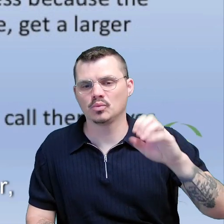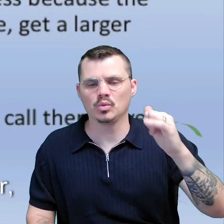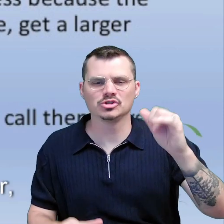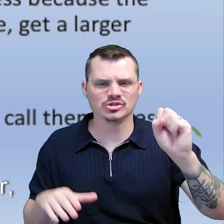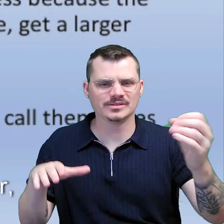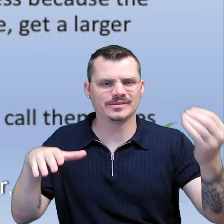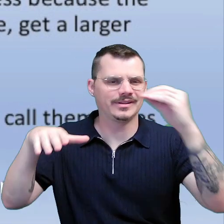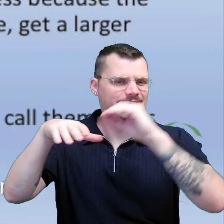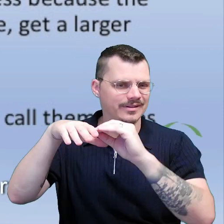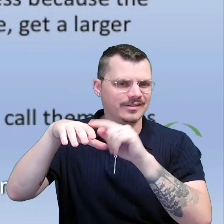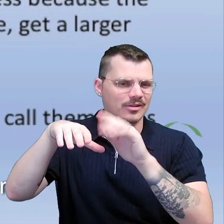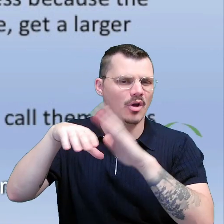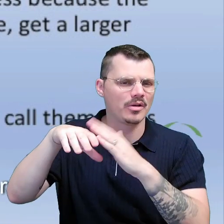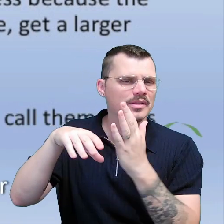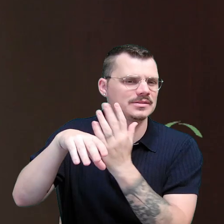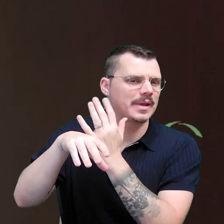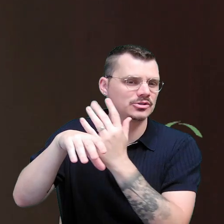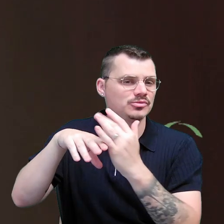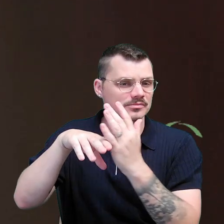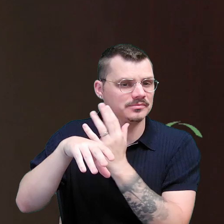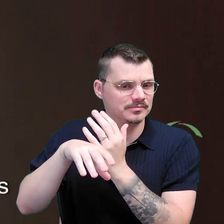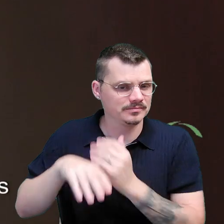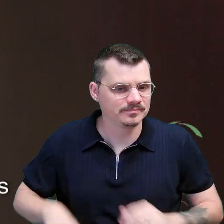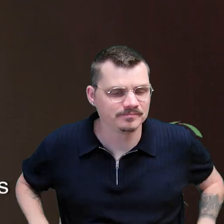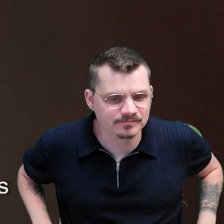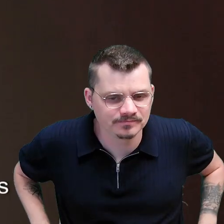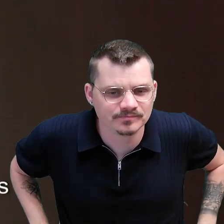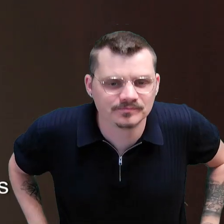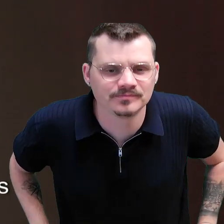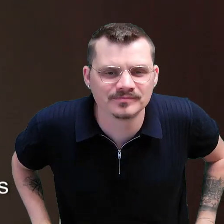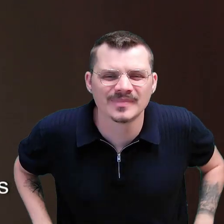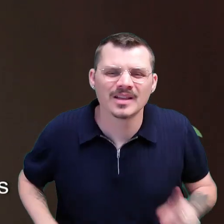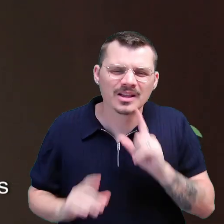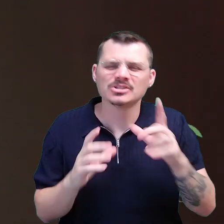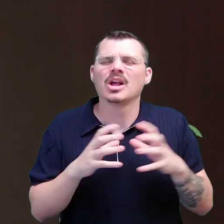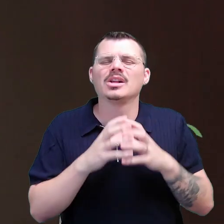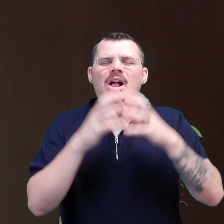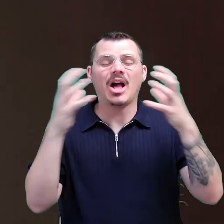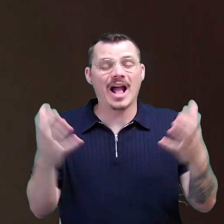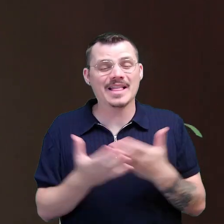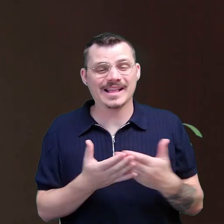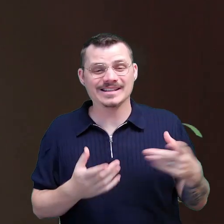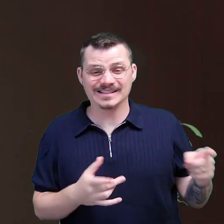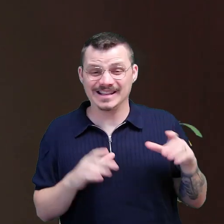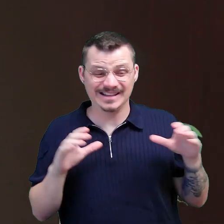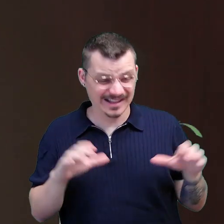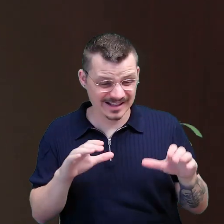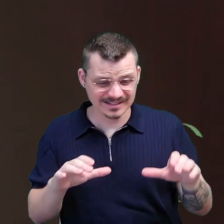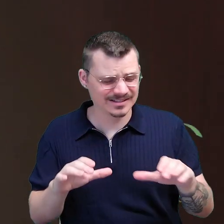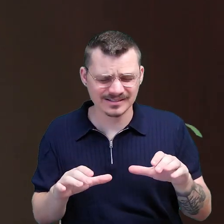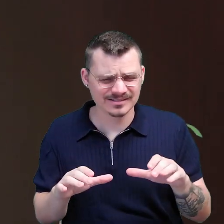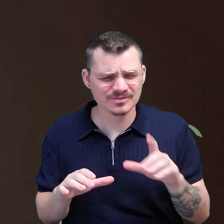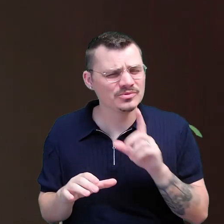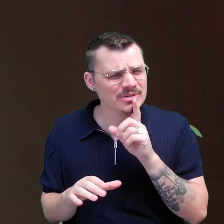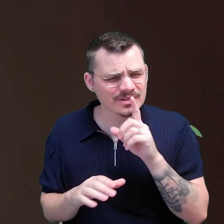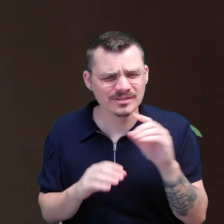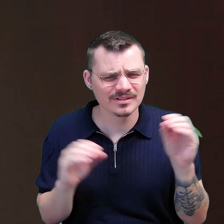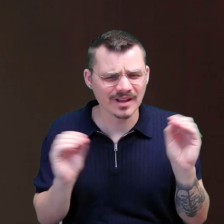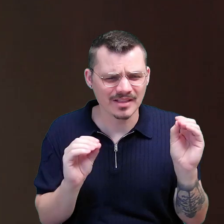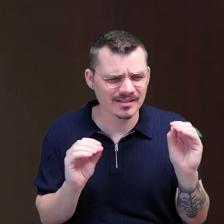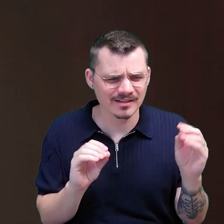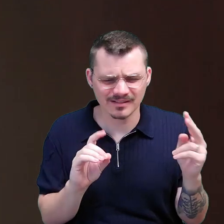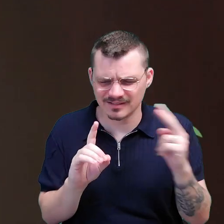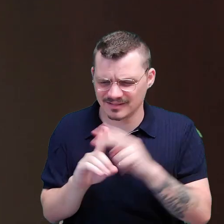categorized as autism spectrum disorder. When in fact there's a lot of stuff he does that doesn't have anything to do with having anything in